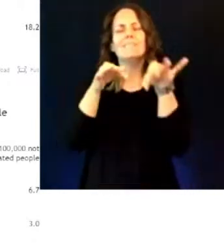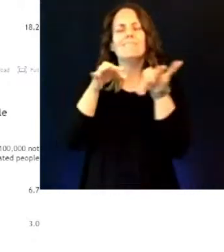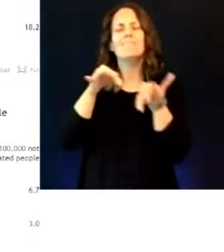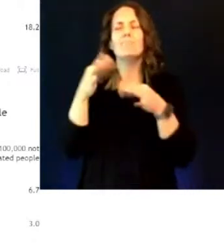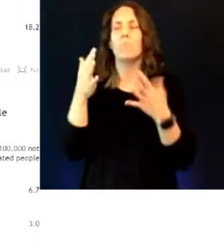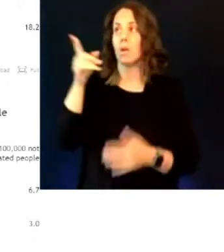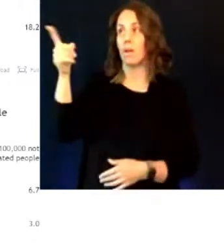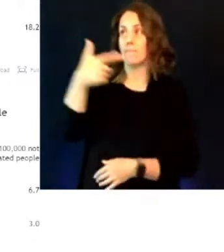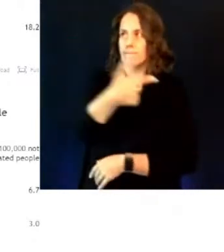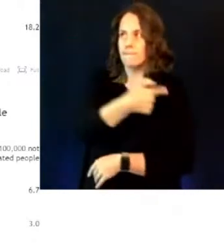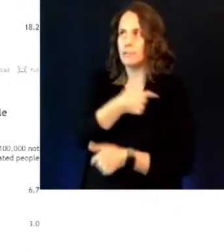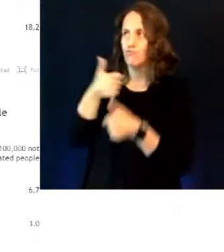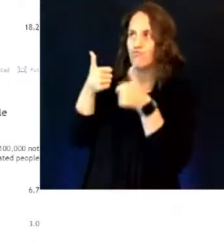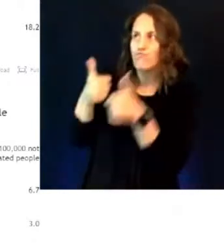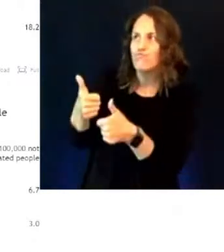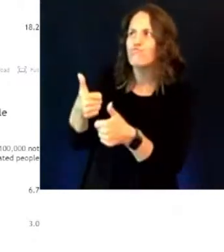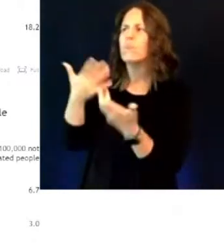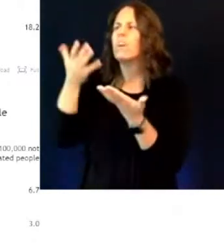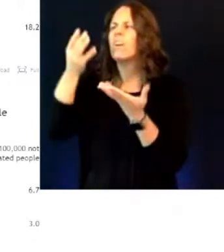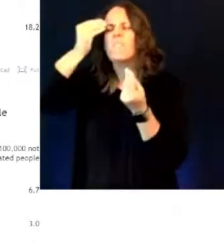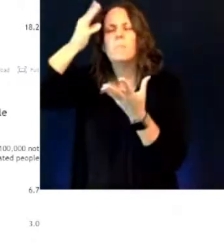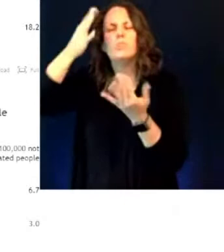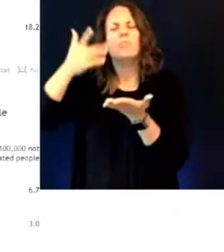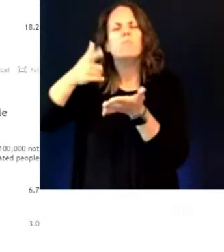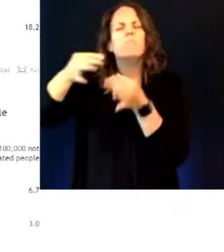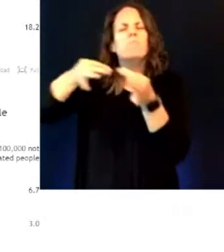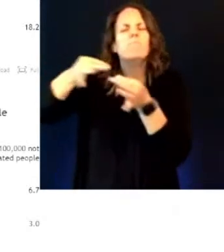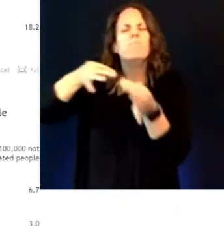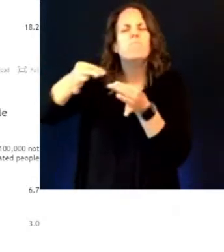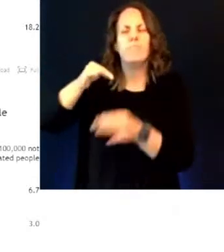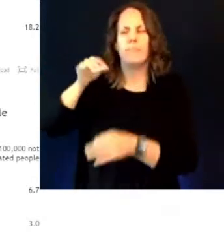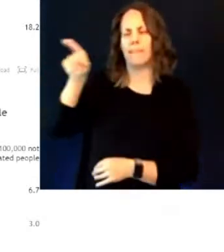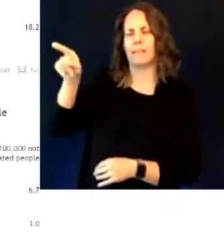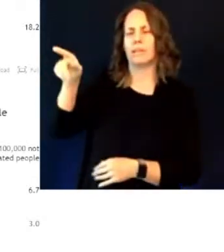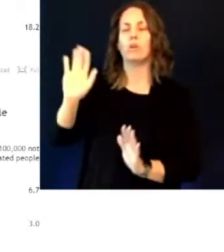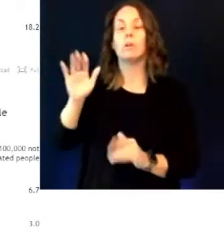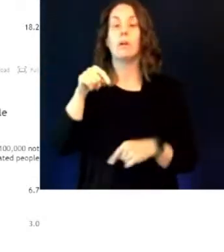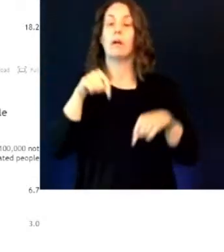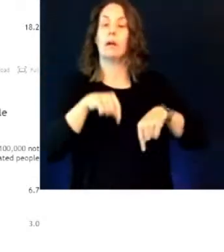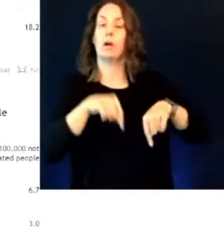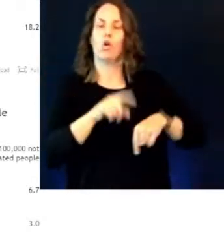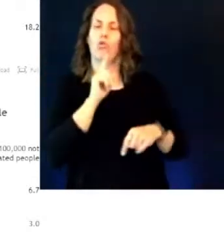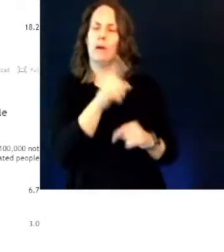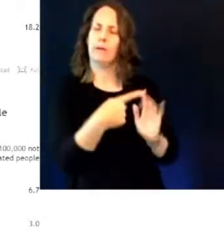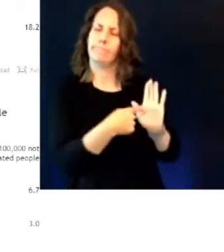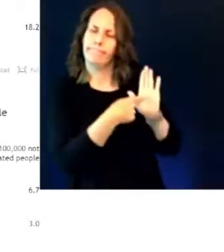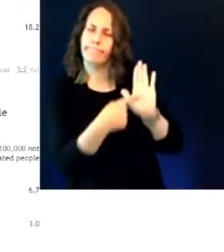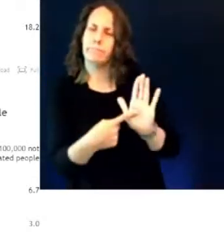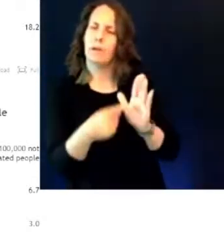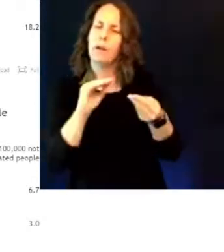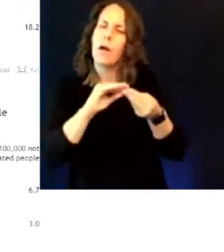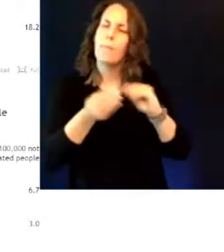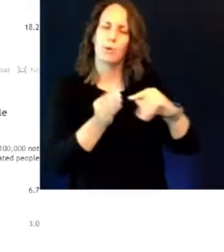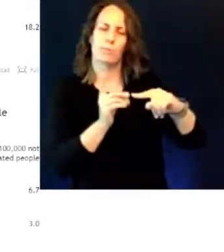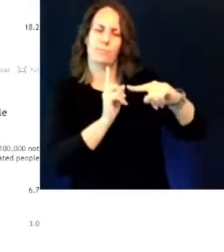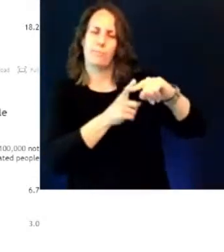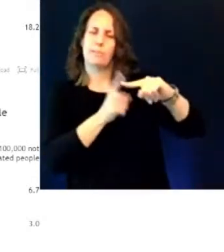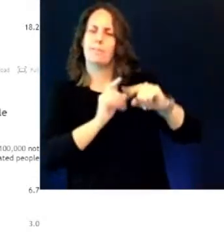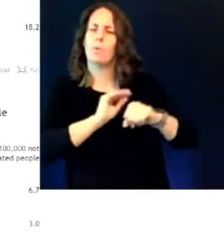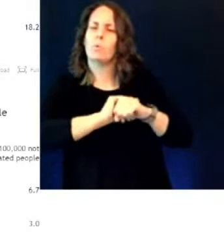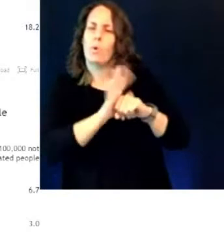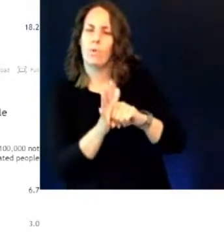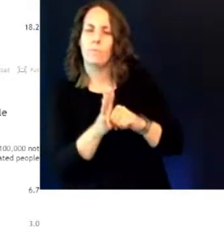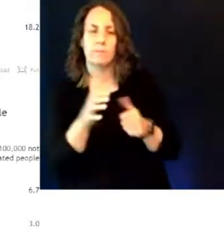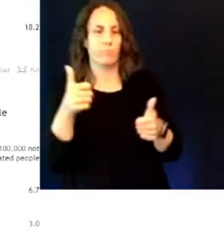And of course, I'll also mention that your likelihood of being infected with the virus that causes COVID-19 is determined by many factors, which